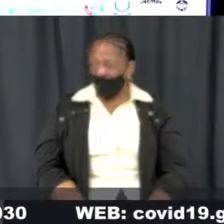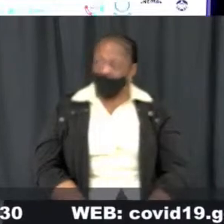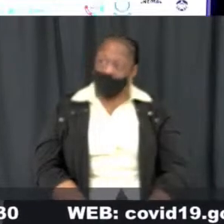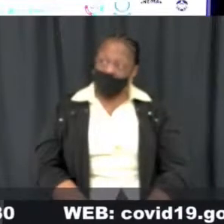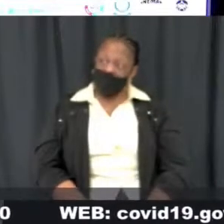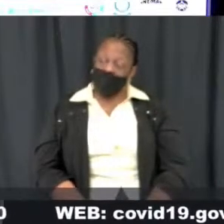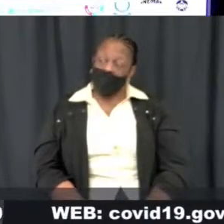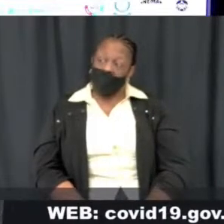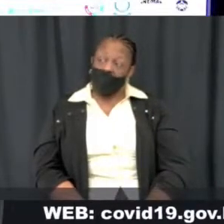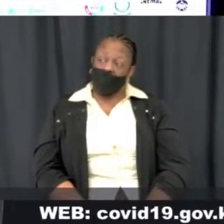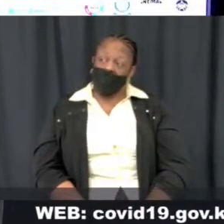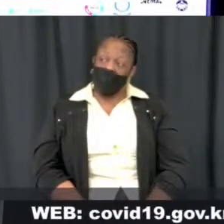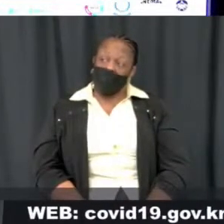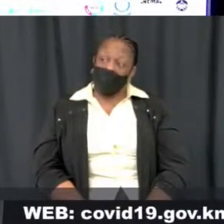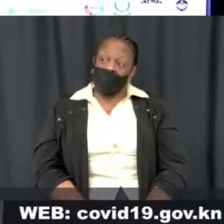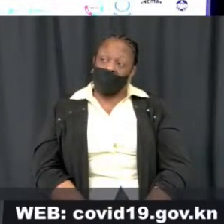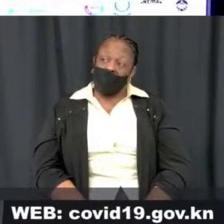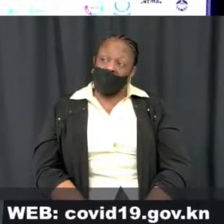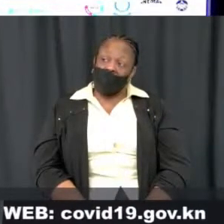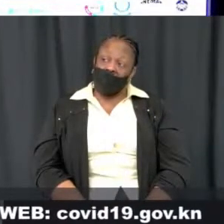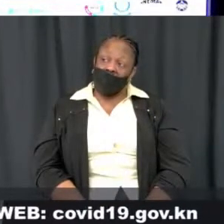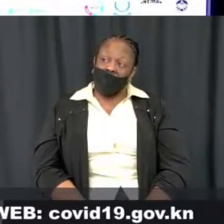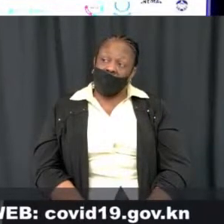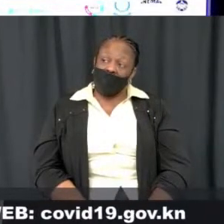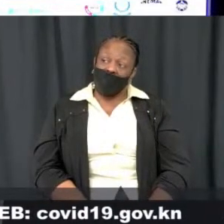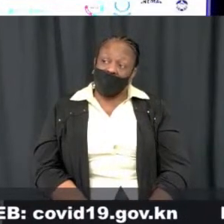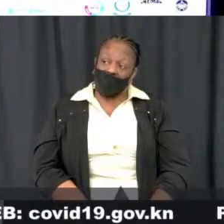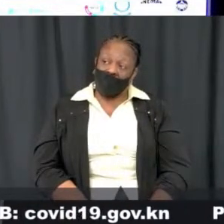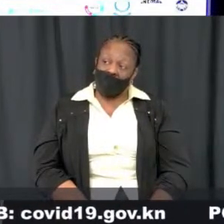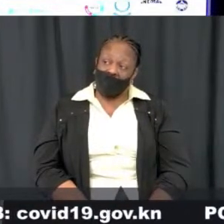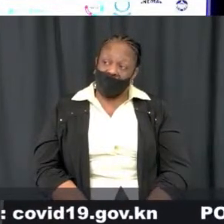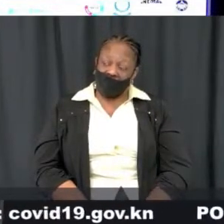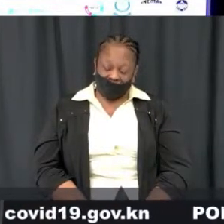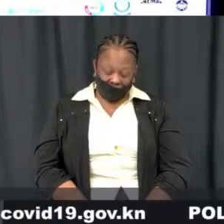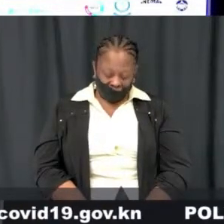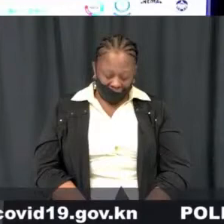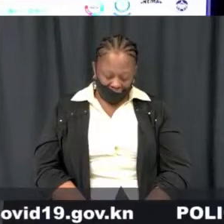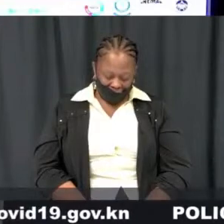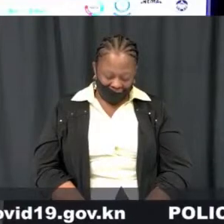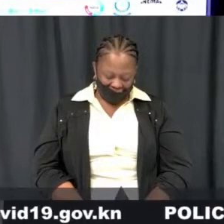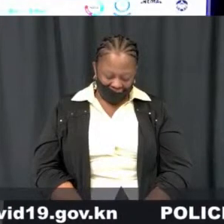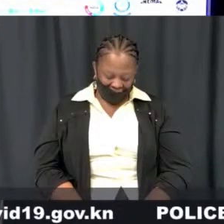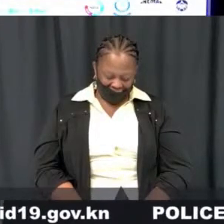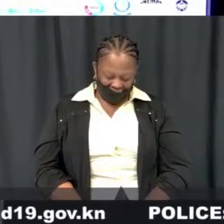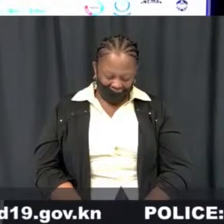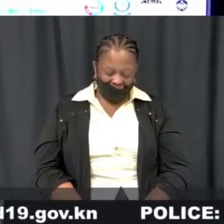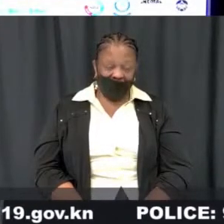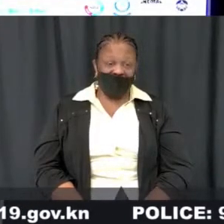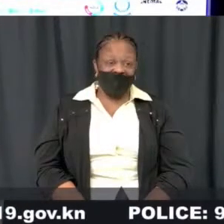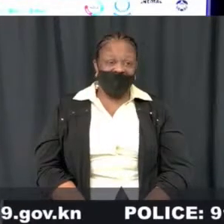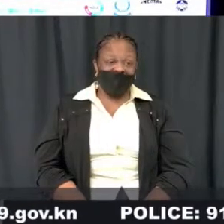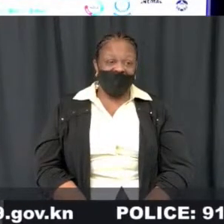I don't think that anybody who is fully vaccinated would want to jump in front of a train.